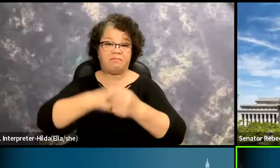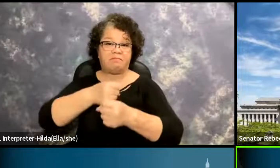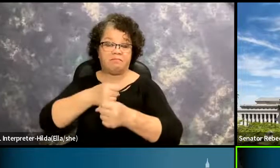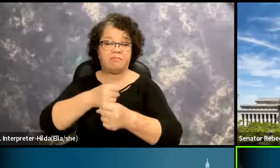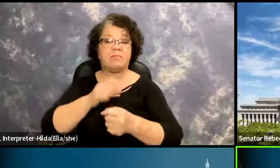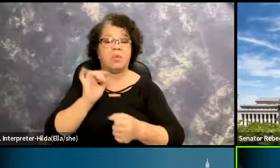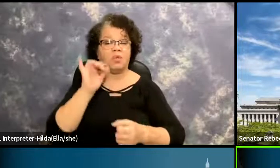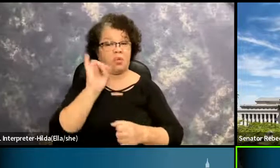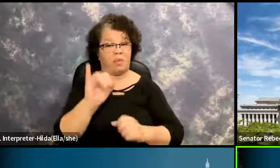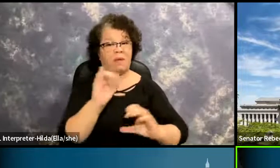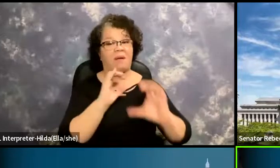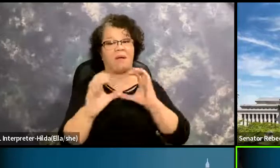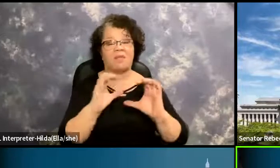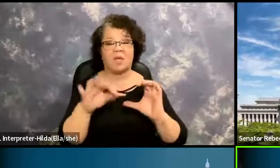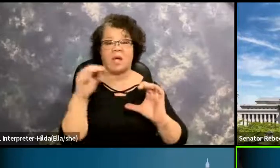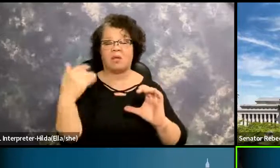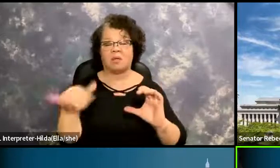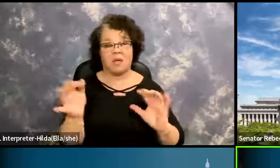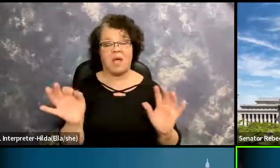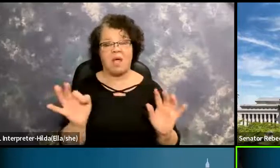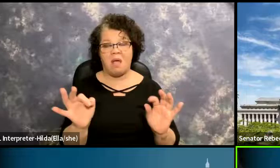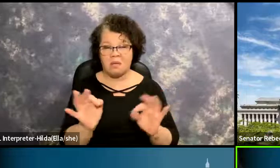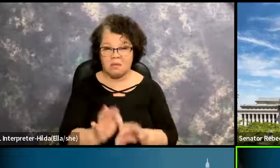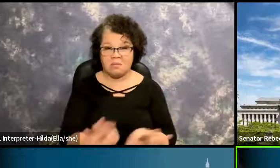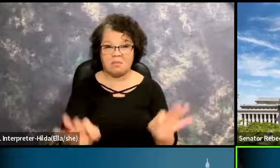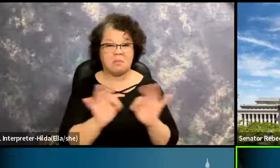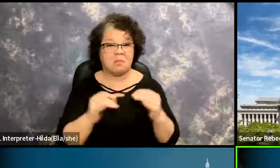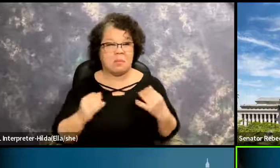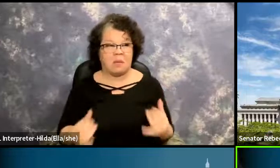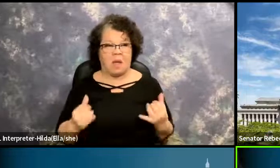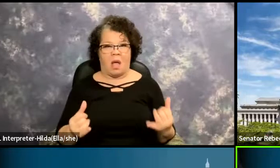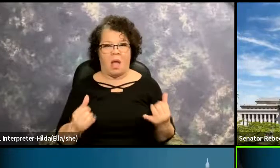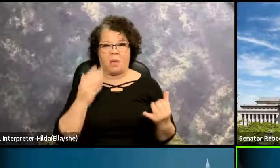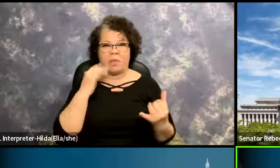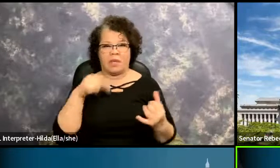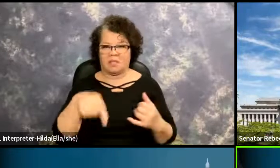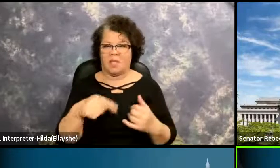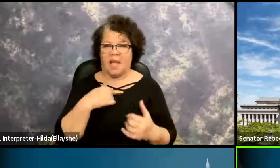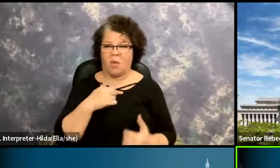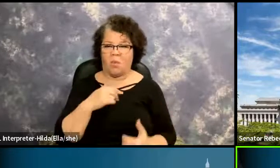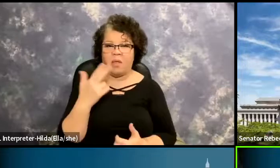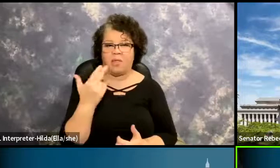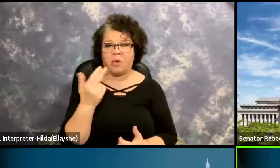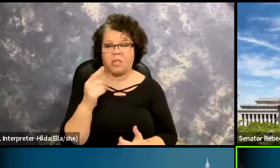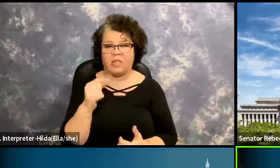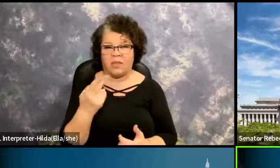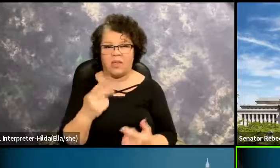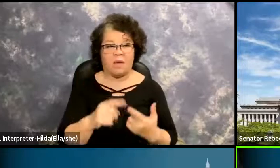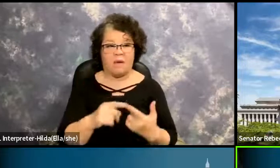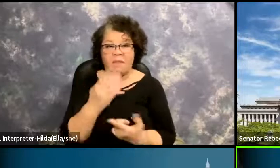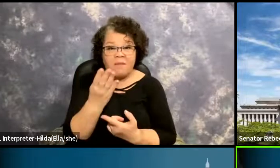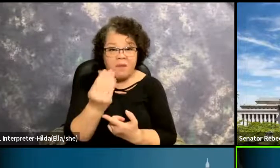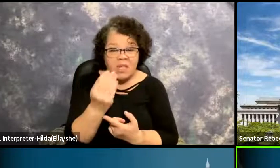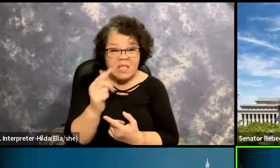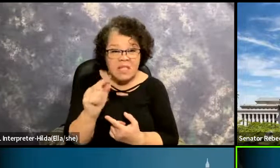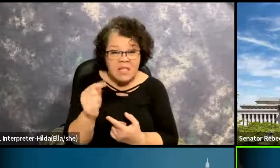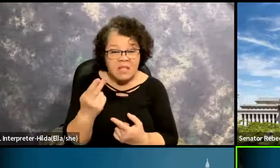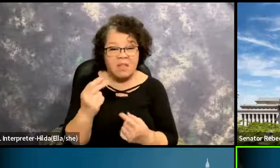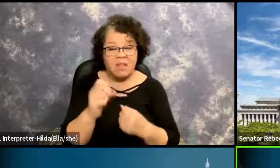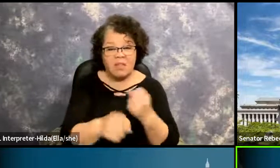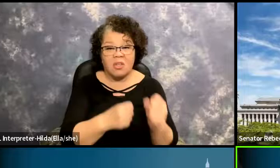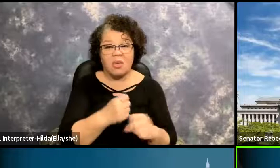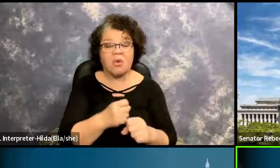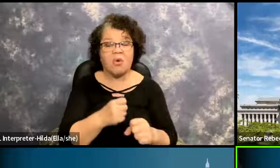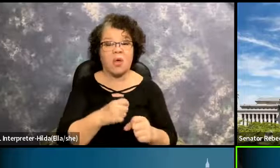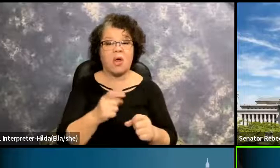is extraordinarily salient for us, also because we're in a city that is now in its 13th, going on 14th year in a consent decree from the federal